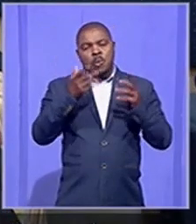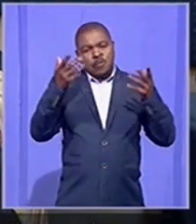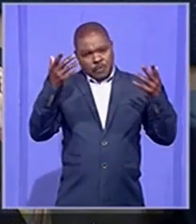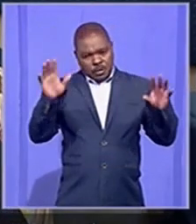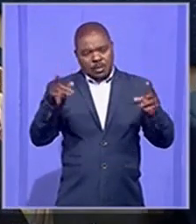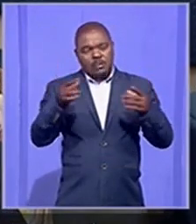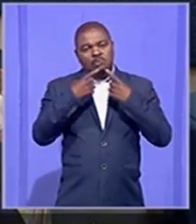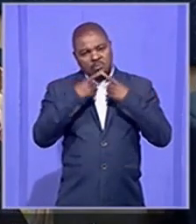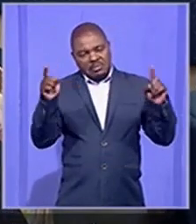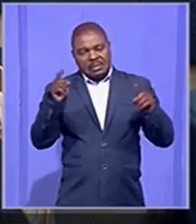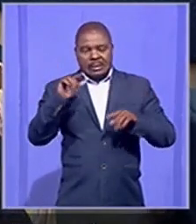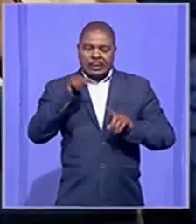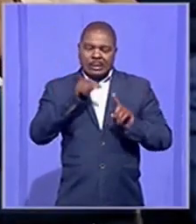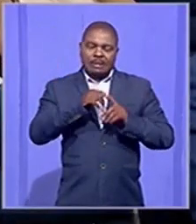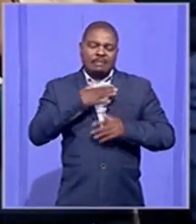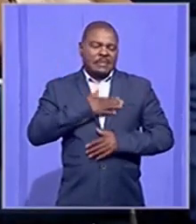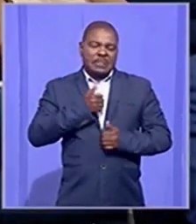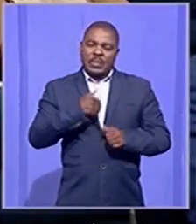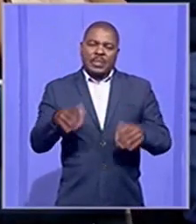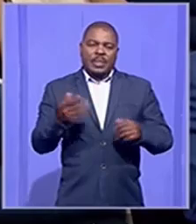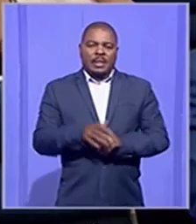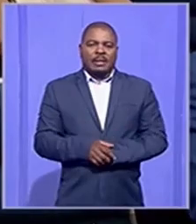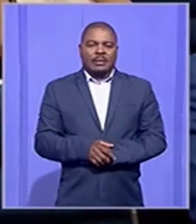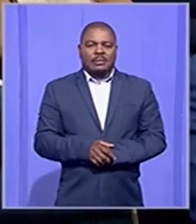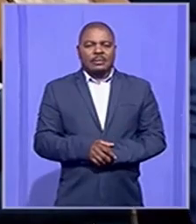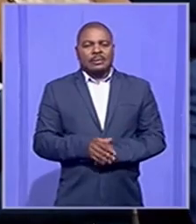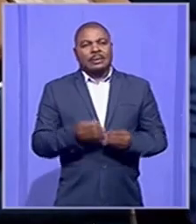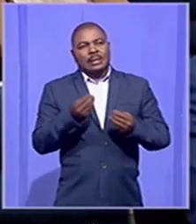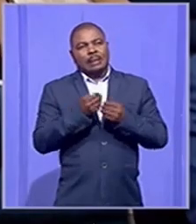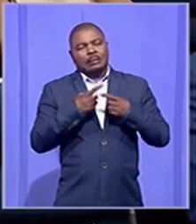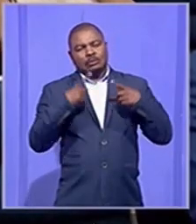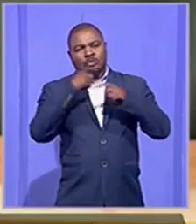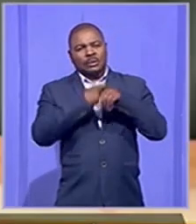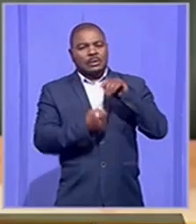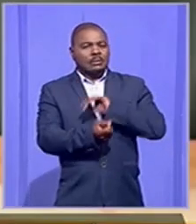a tsoga. Something strange happened on